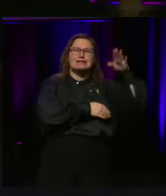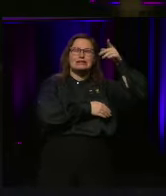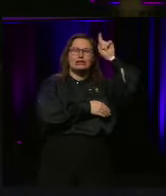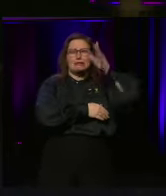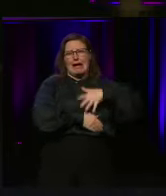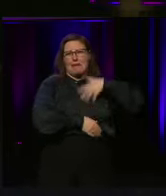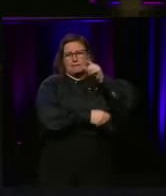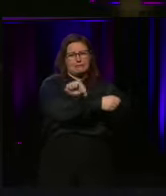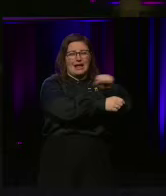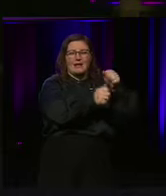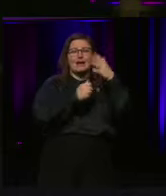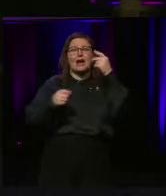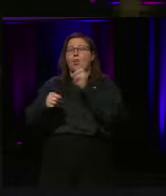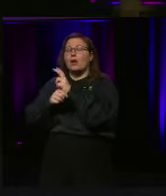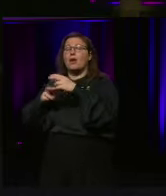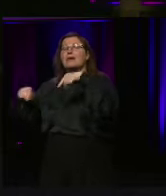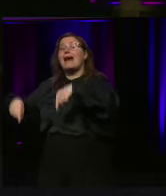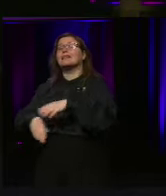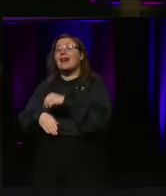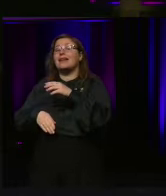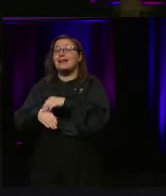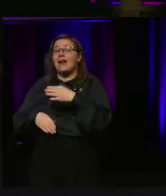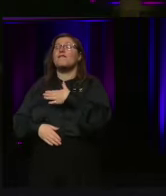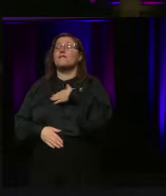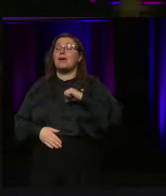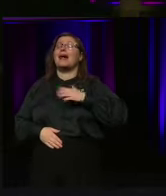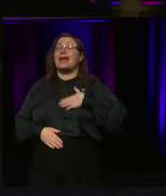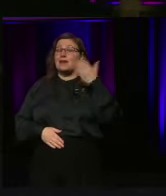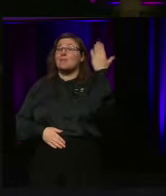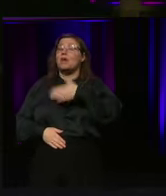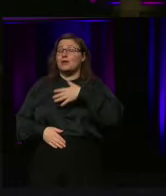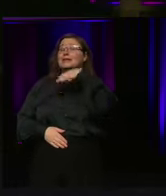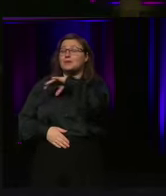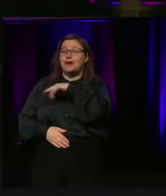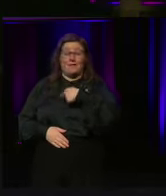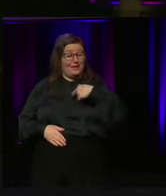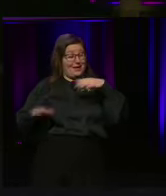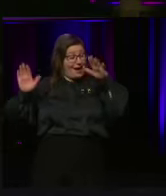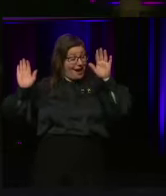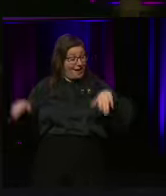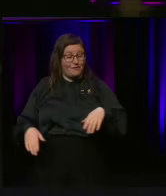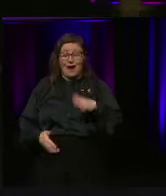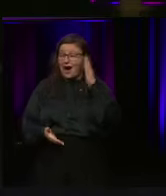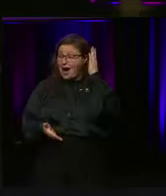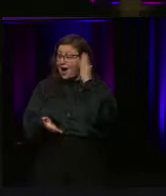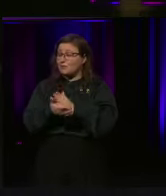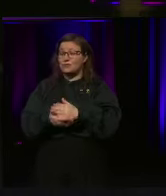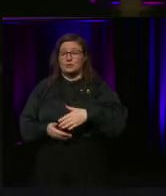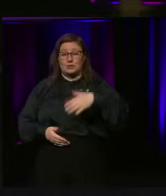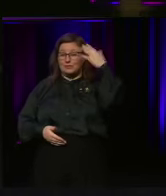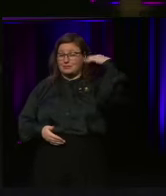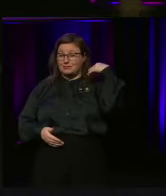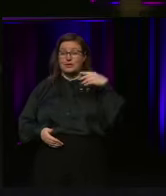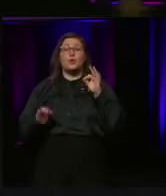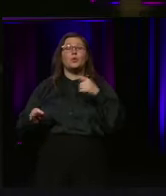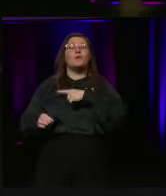look at the black chapters in the Swedish history. We have definitely black chapters. We have the treatment of